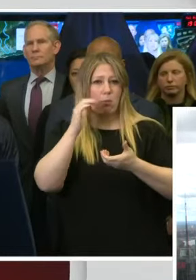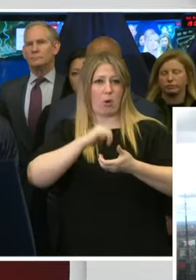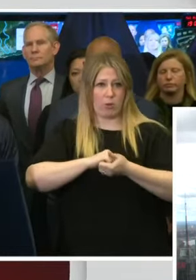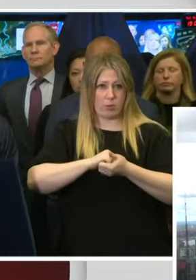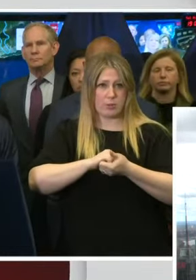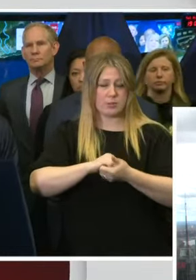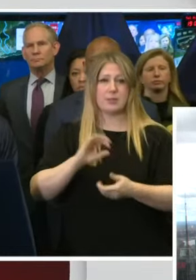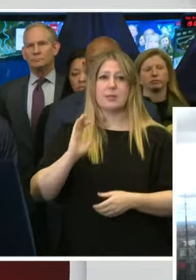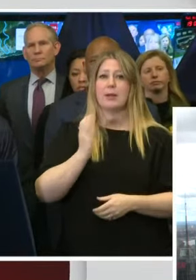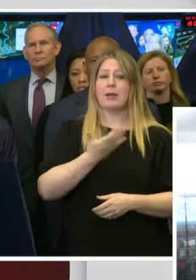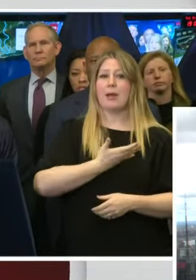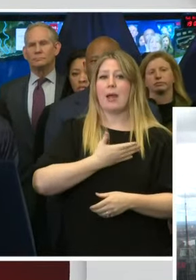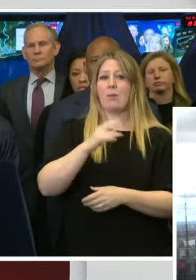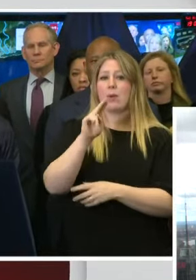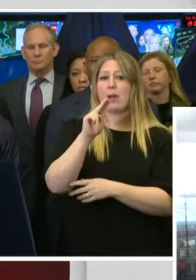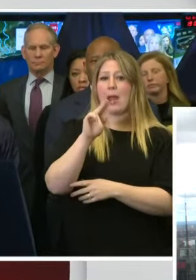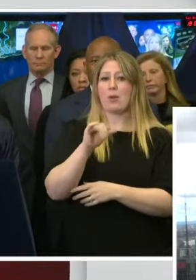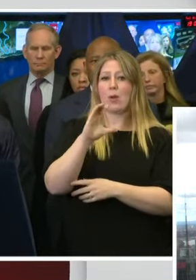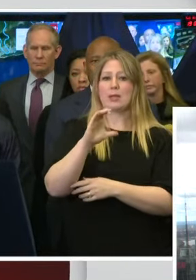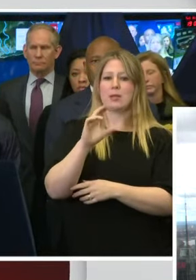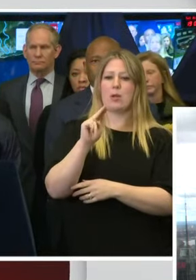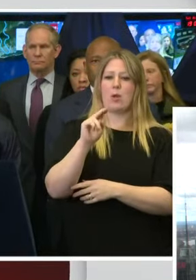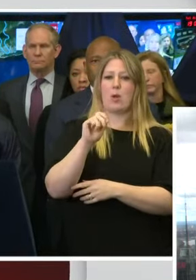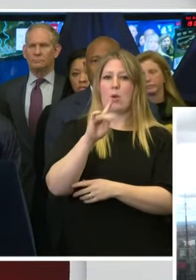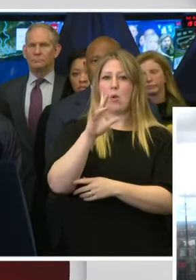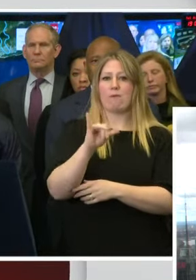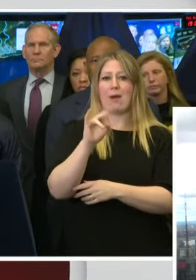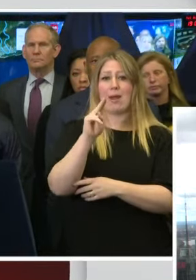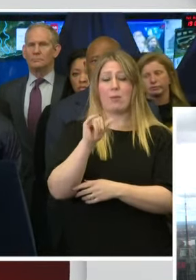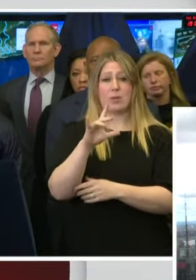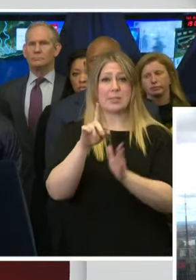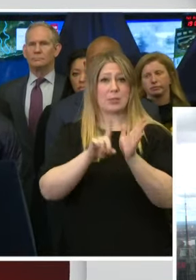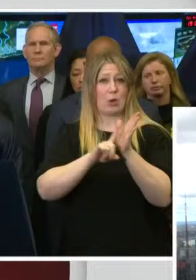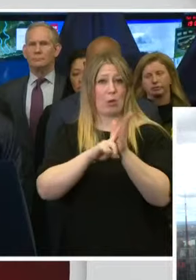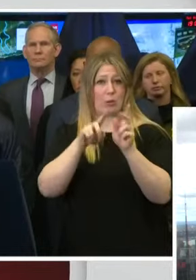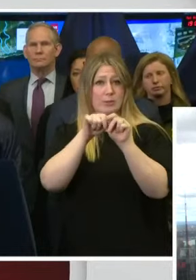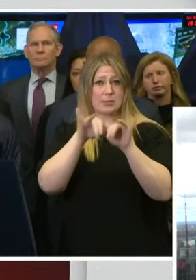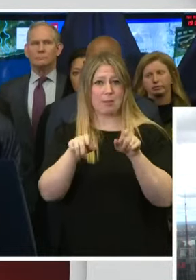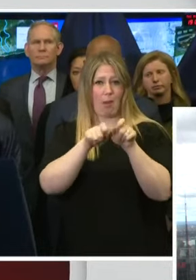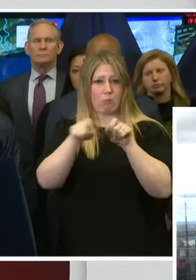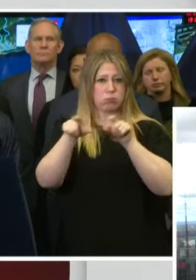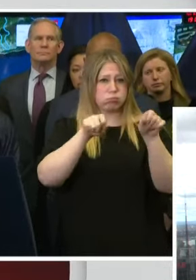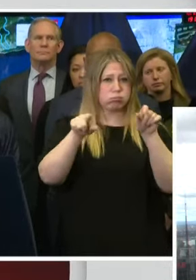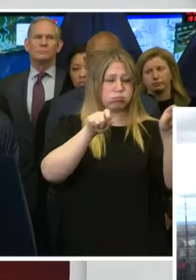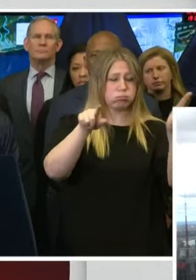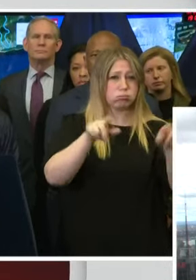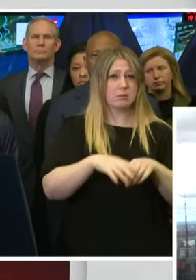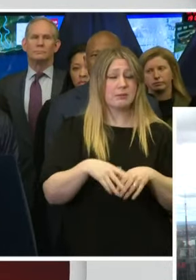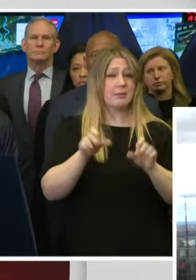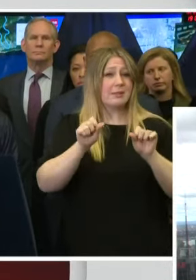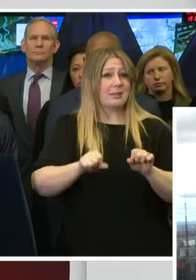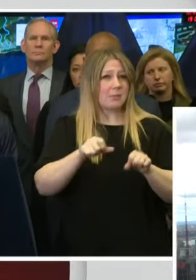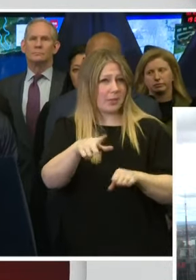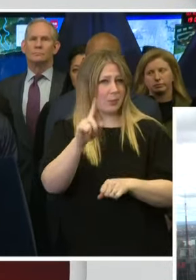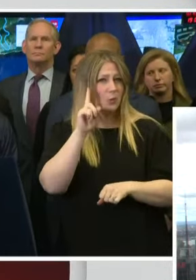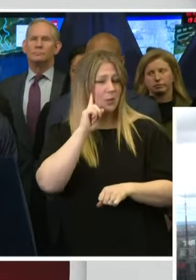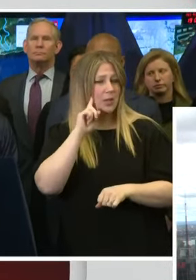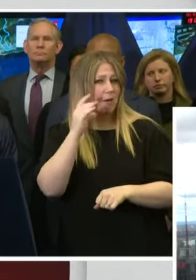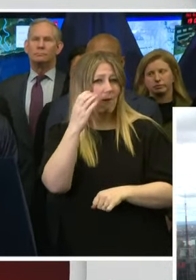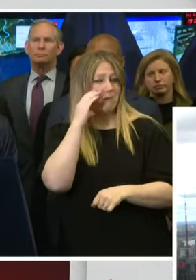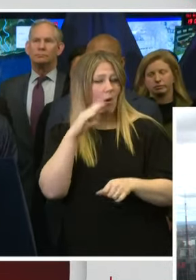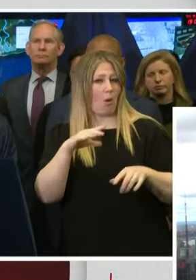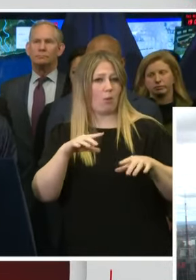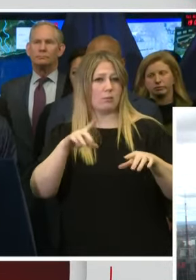wireless emergency alert system. You can hear some of the phone buzzings and delays from that have been issued. As soon